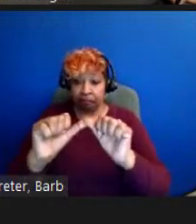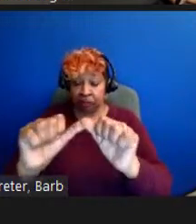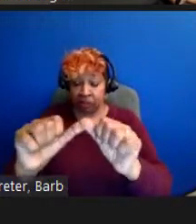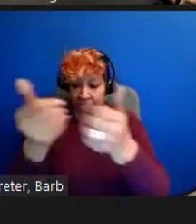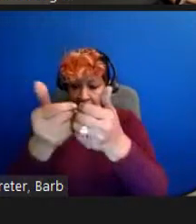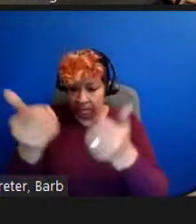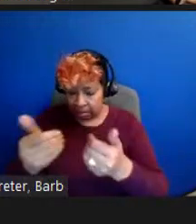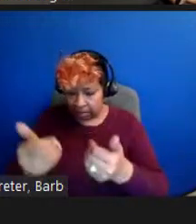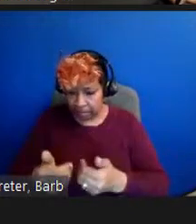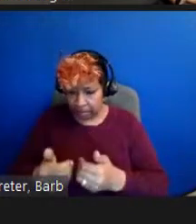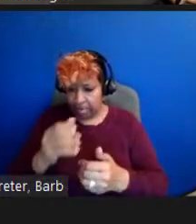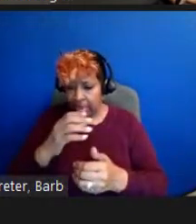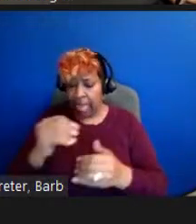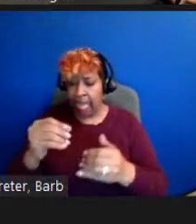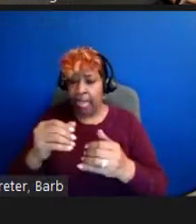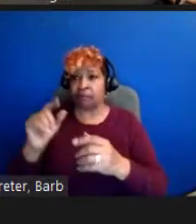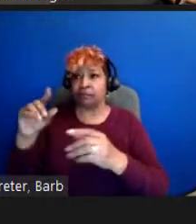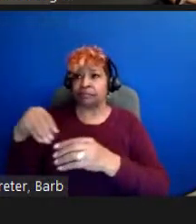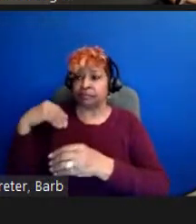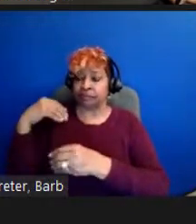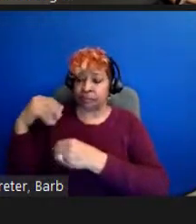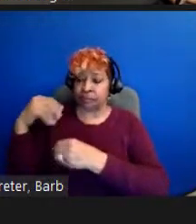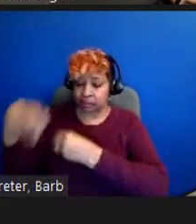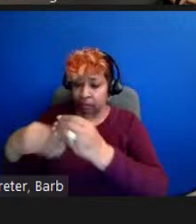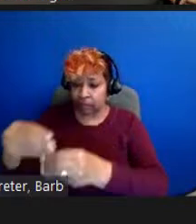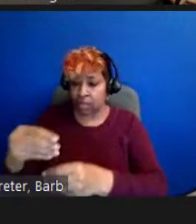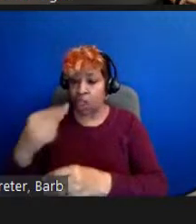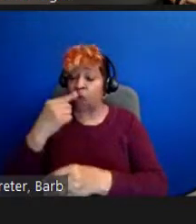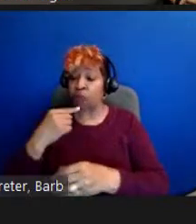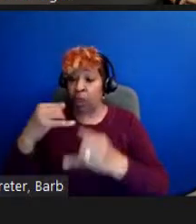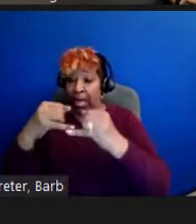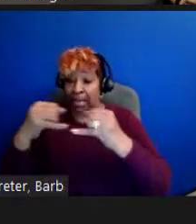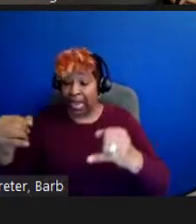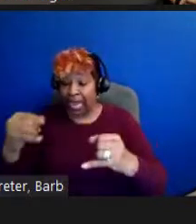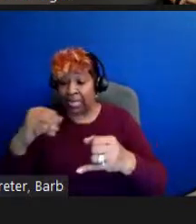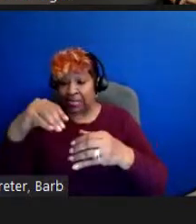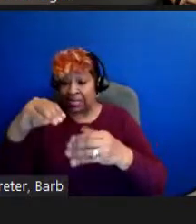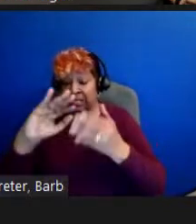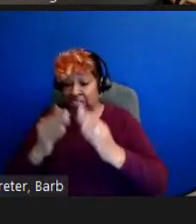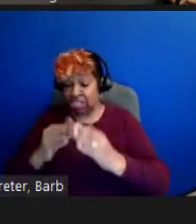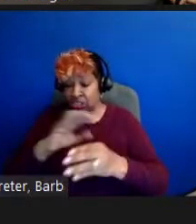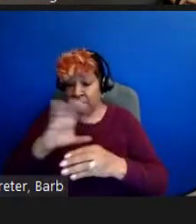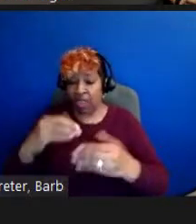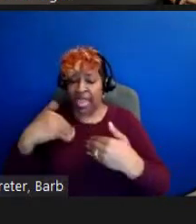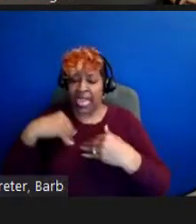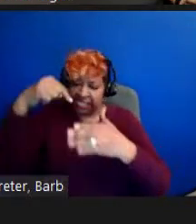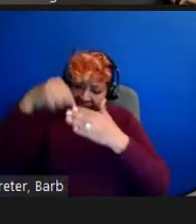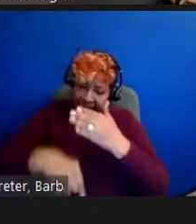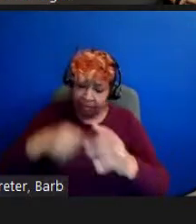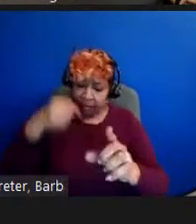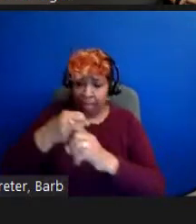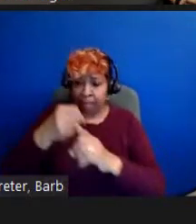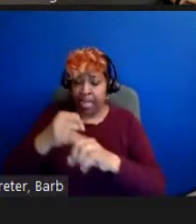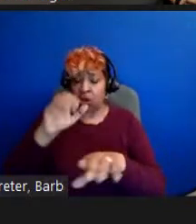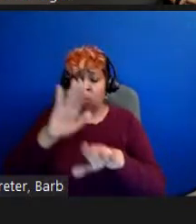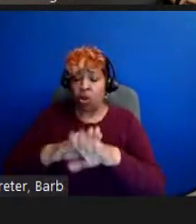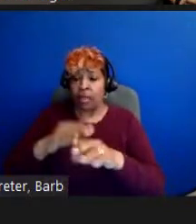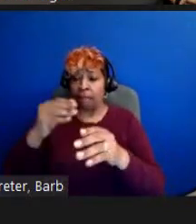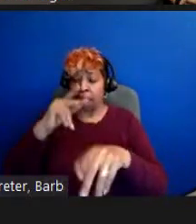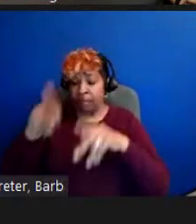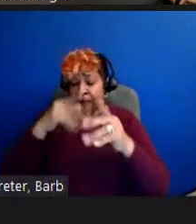of redlining here in the city of Chicago have had a deep impact on housing patterns here in Chicago. The left